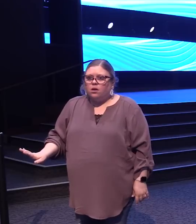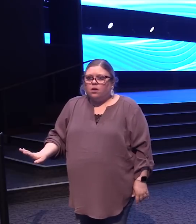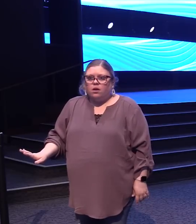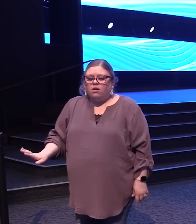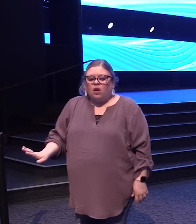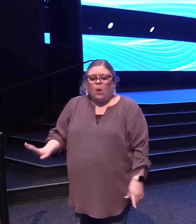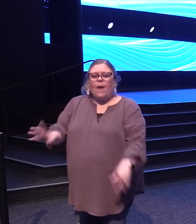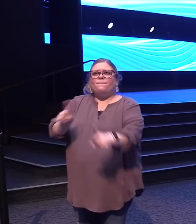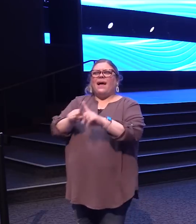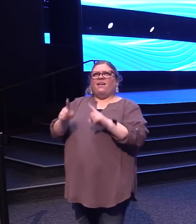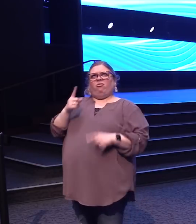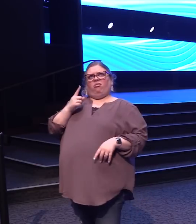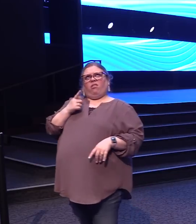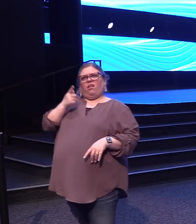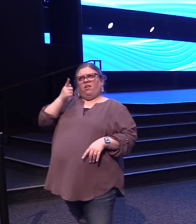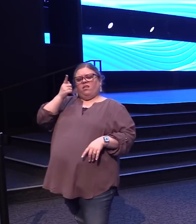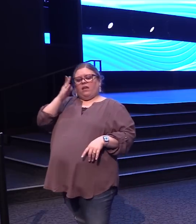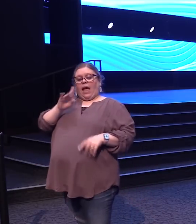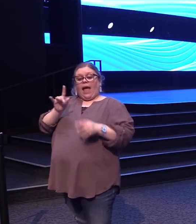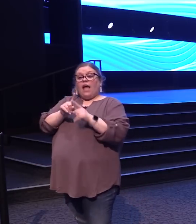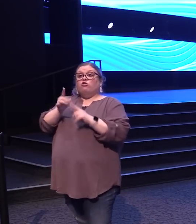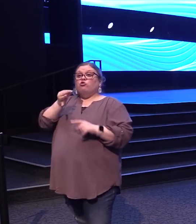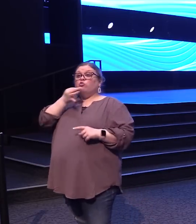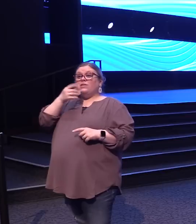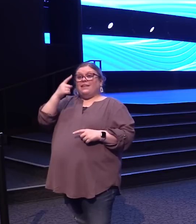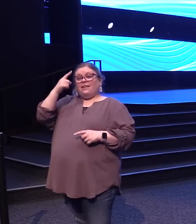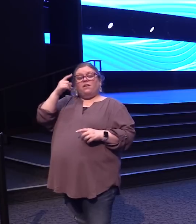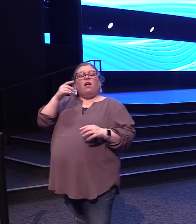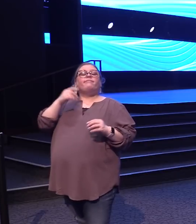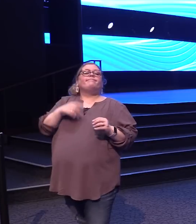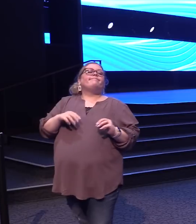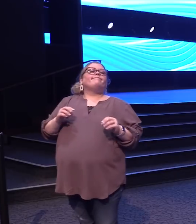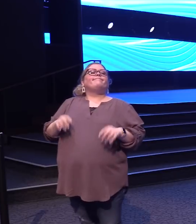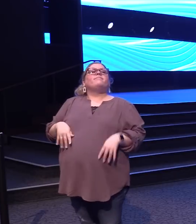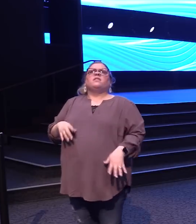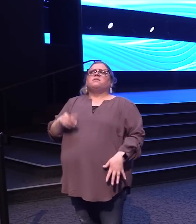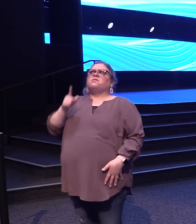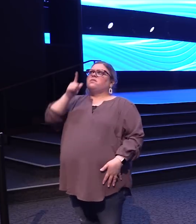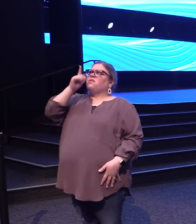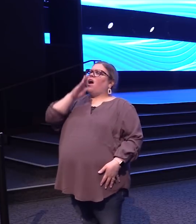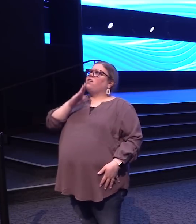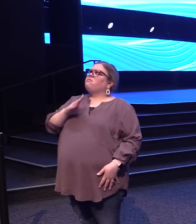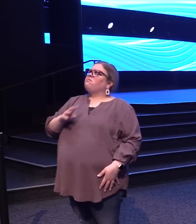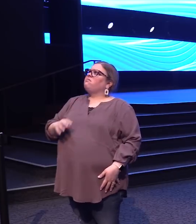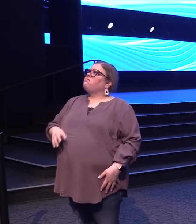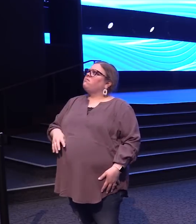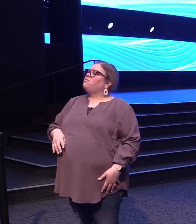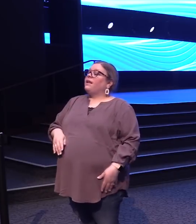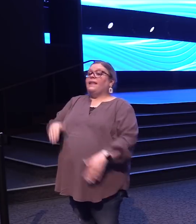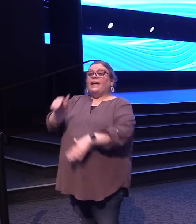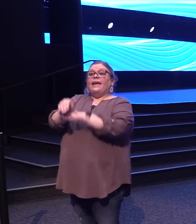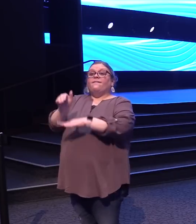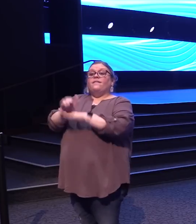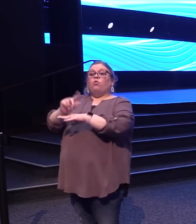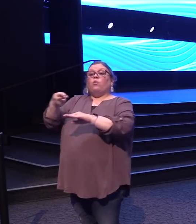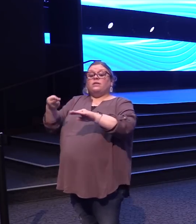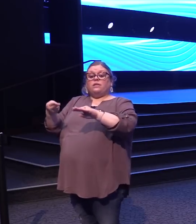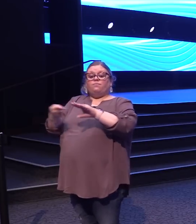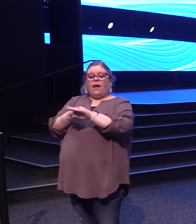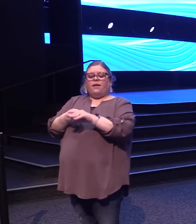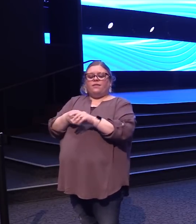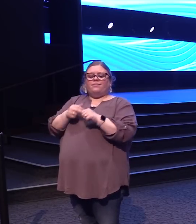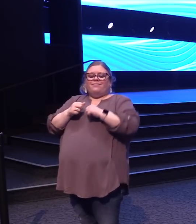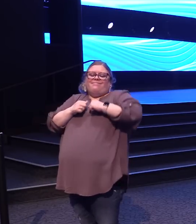finds himself thinking about God. As soon as he thinks about nothing, he starts thinking about God. In the evening when he goes to bed, he's